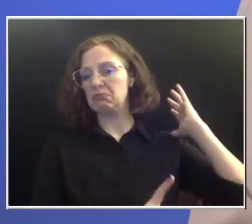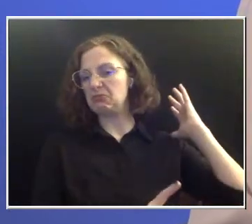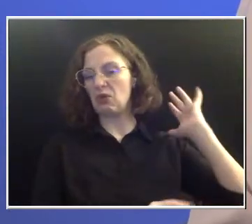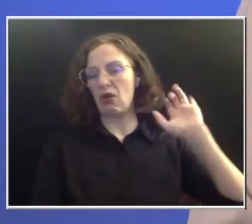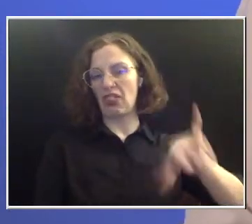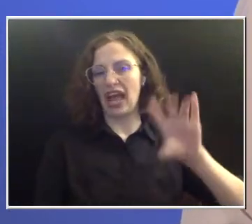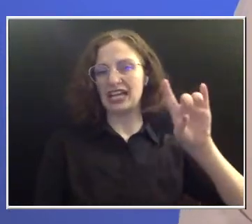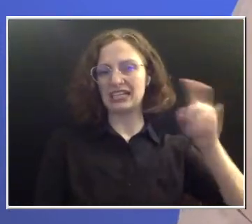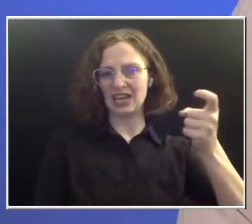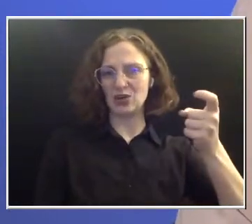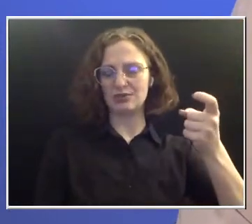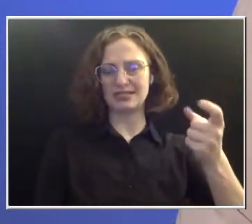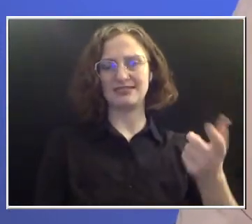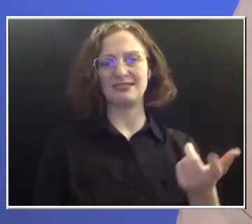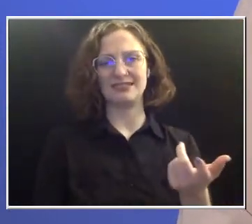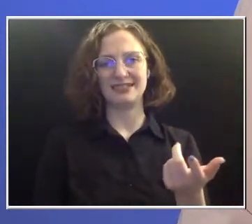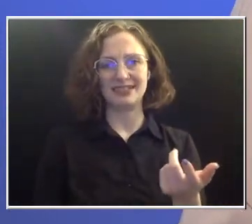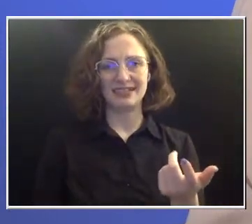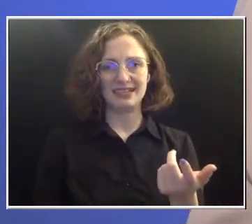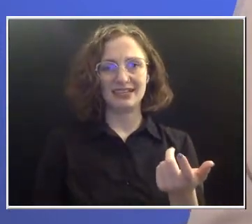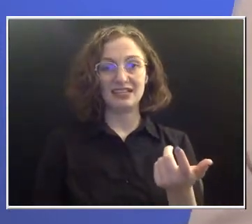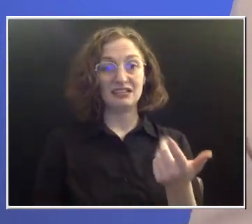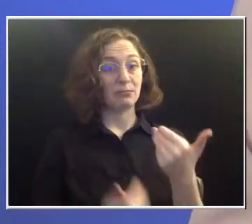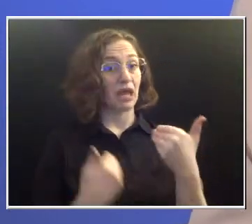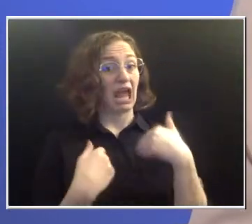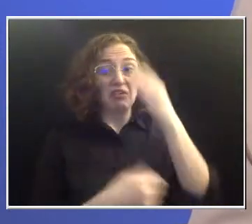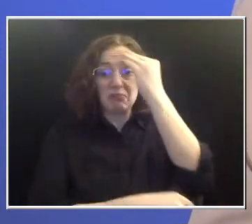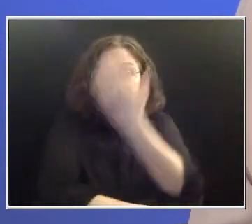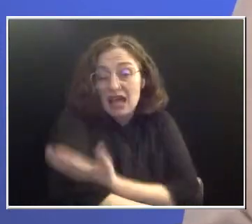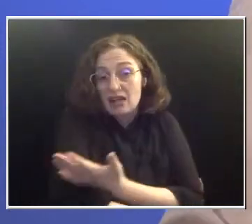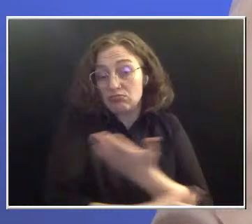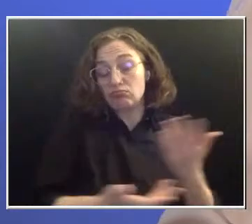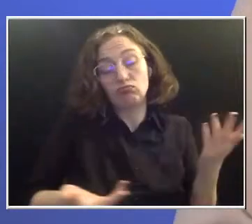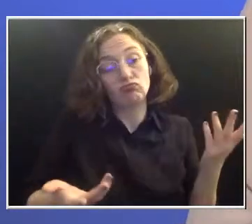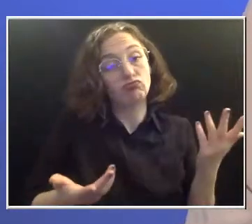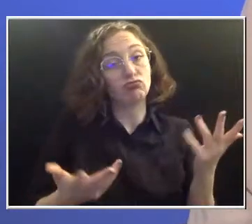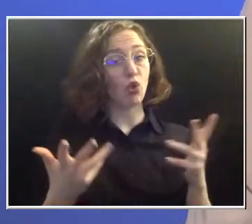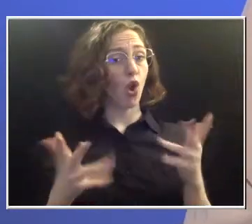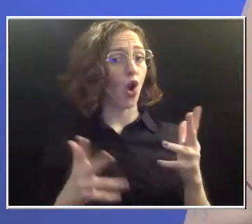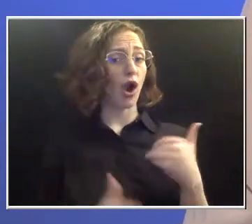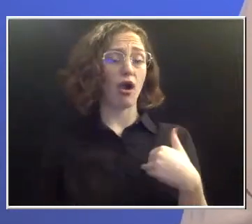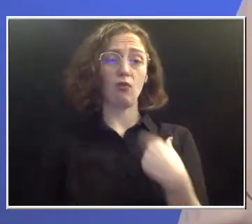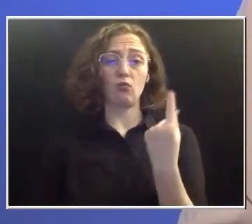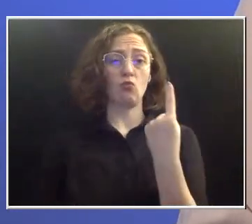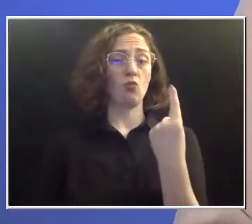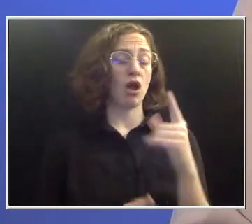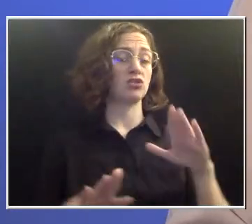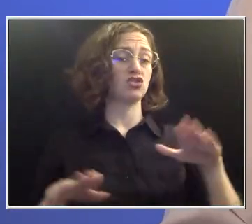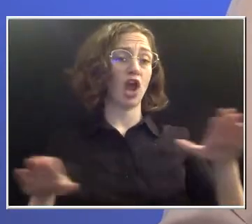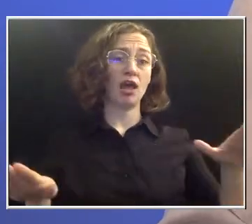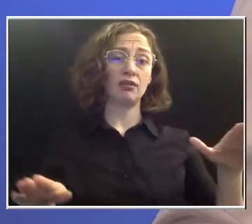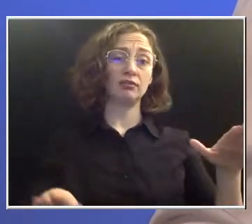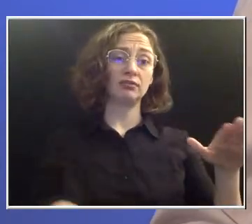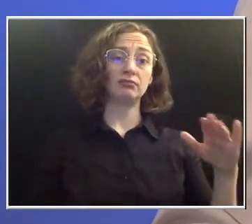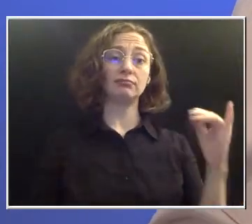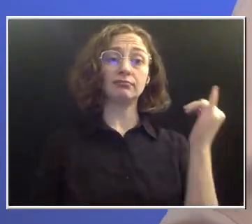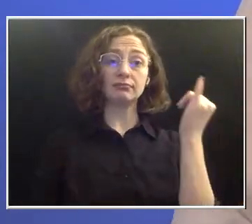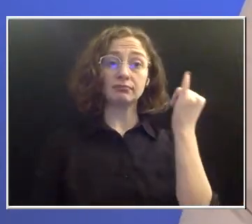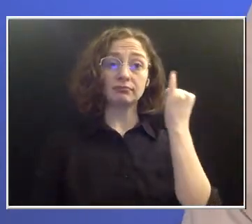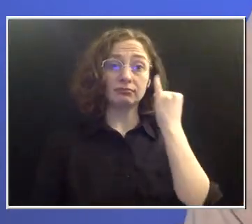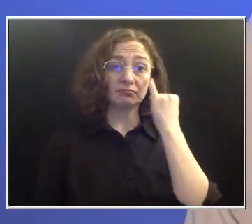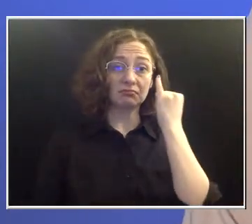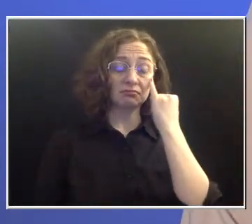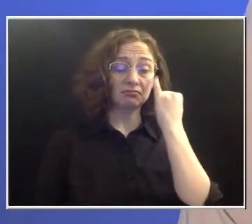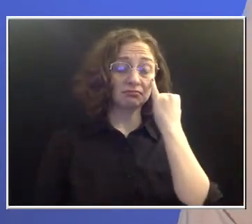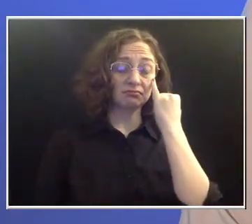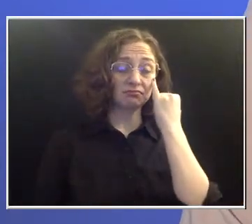I have my son now. So we already have one child. So if there was a possibility that I wasn't going to be